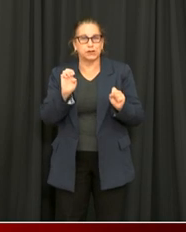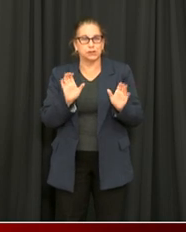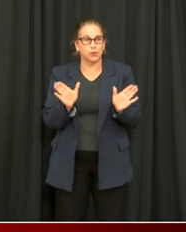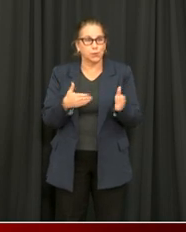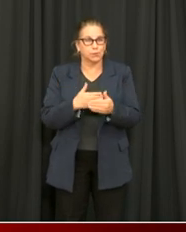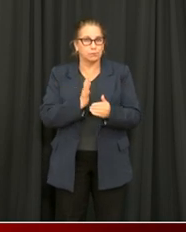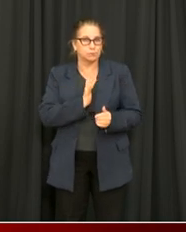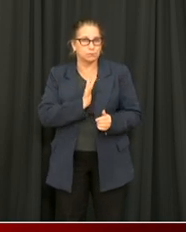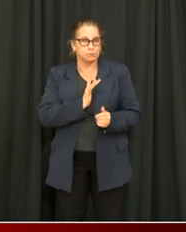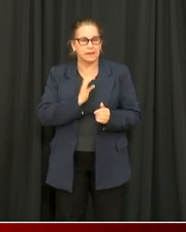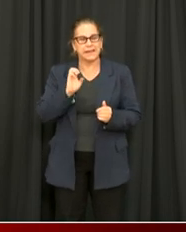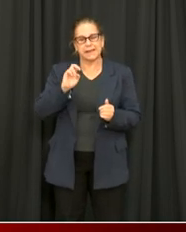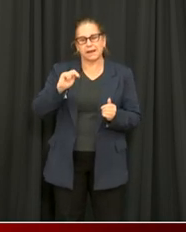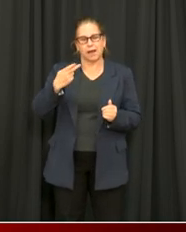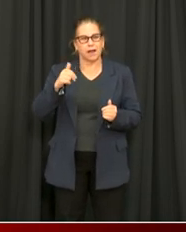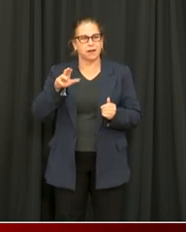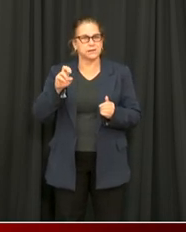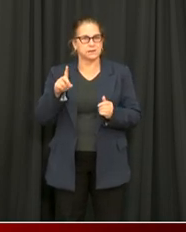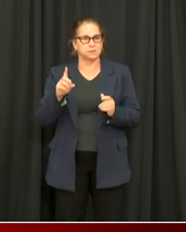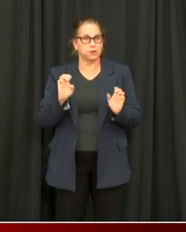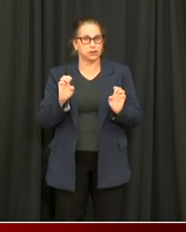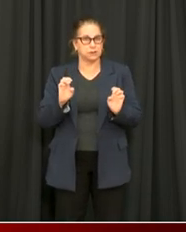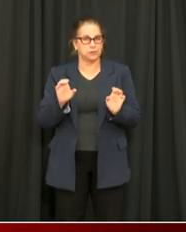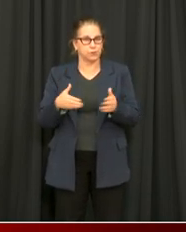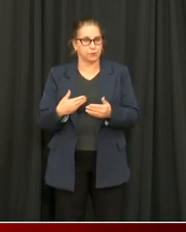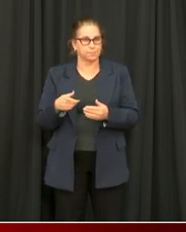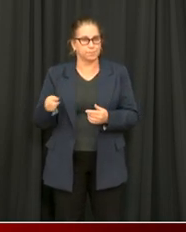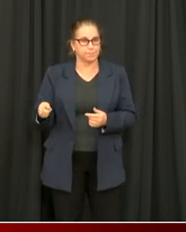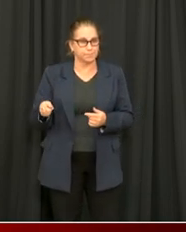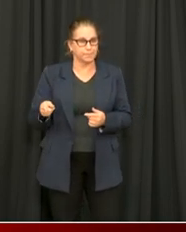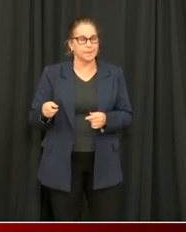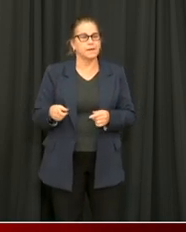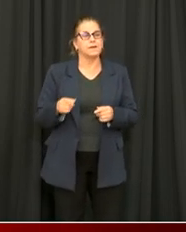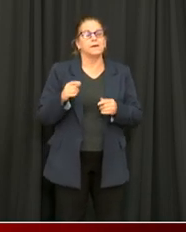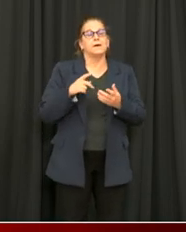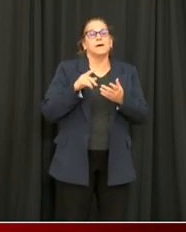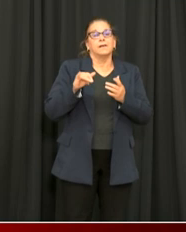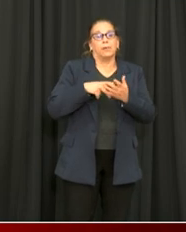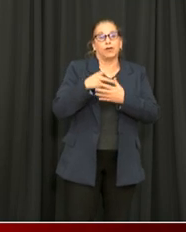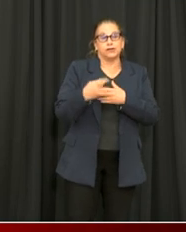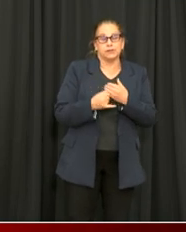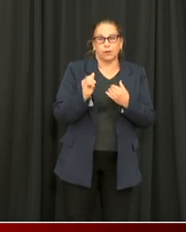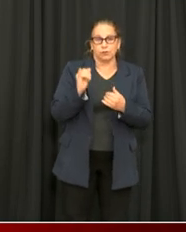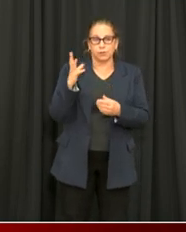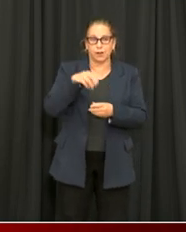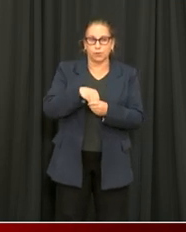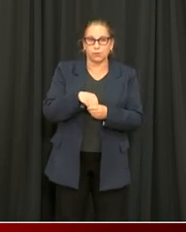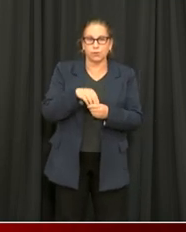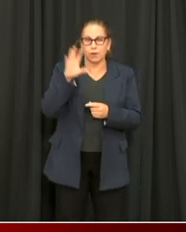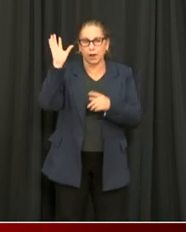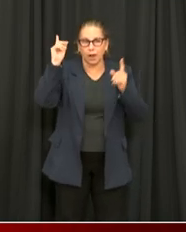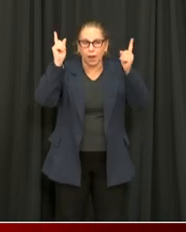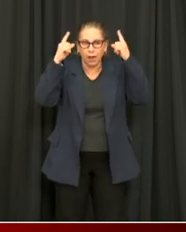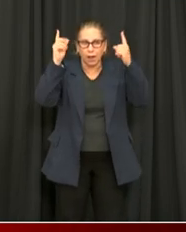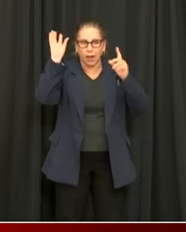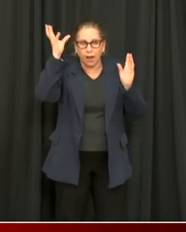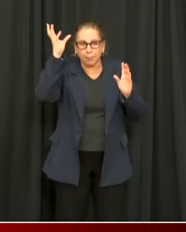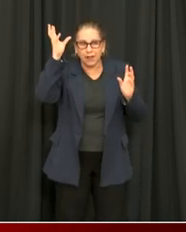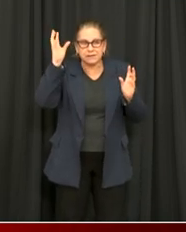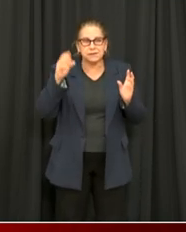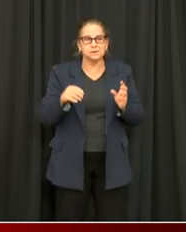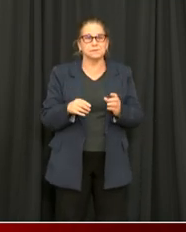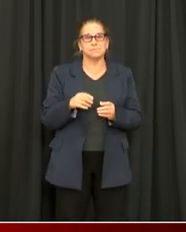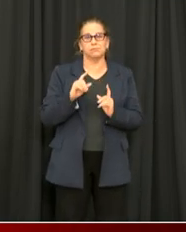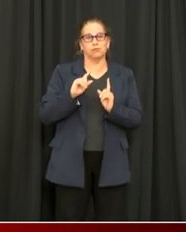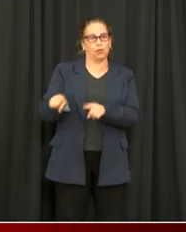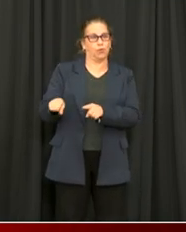cases that would present. The project also includes an ambulatory center also on the campus of St. Elizabeth's. This